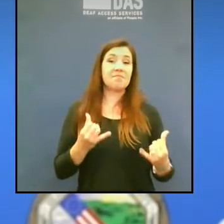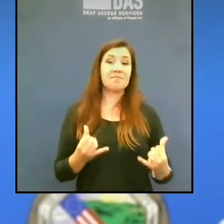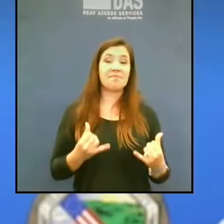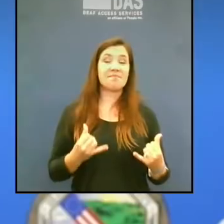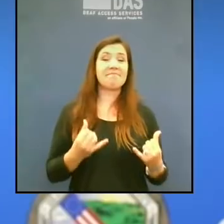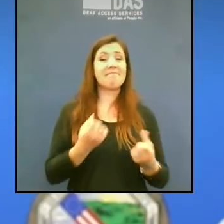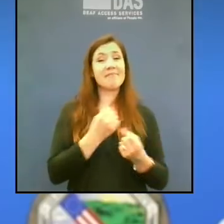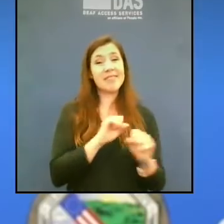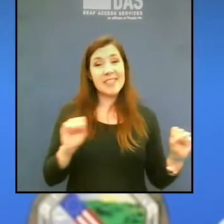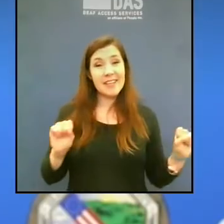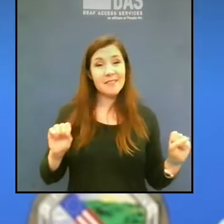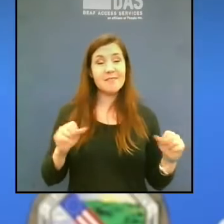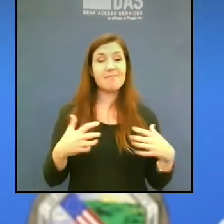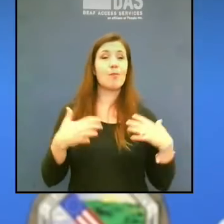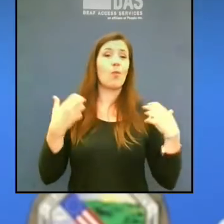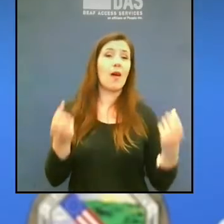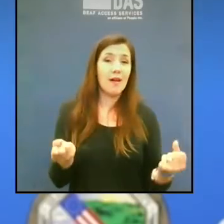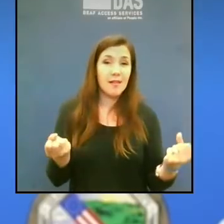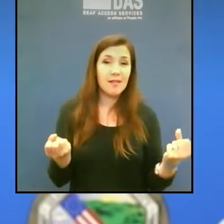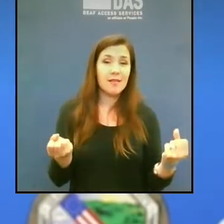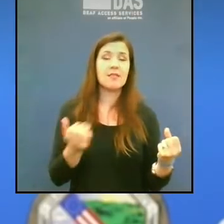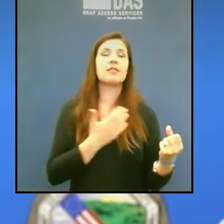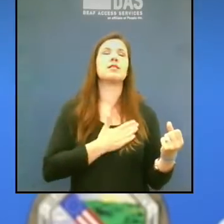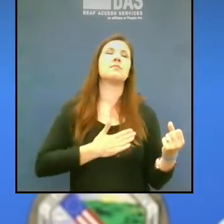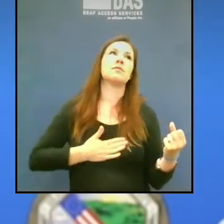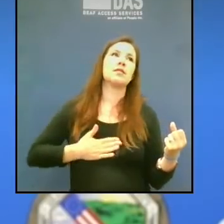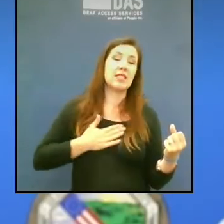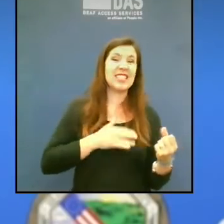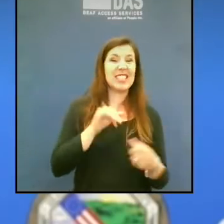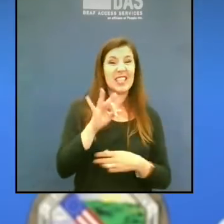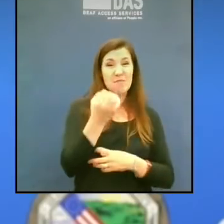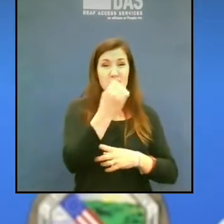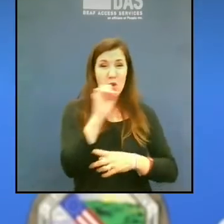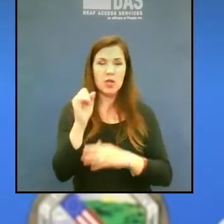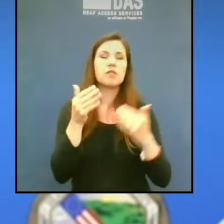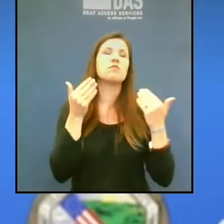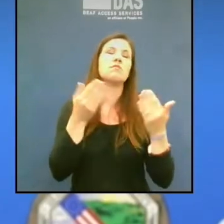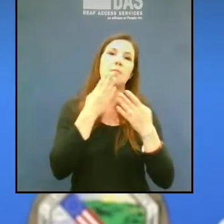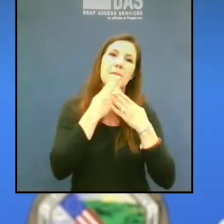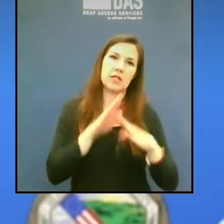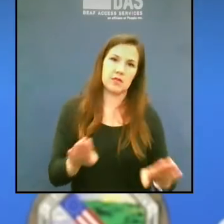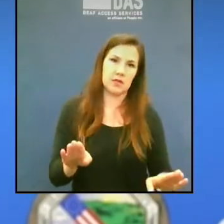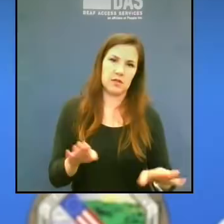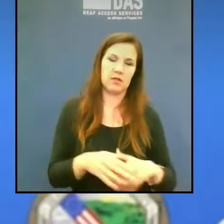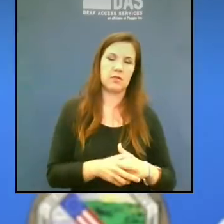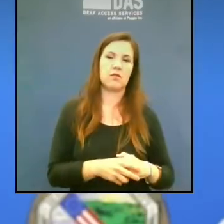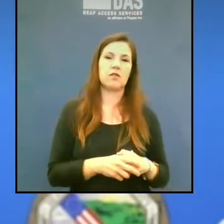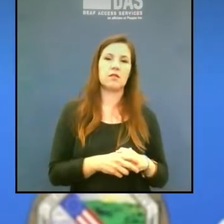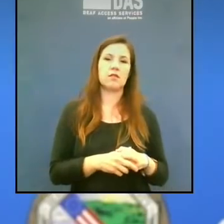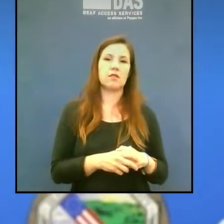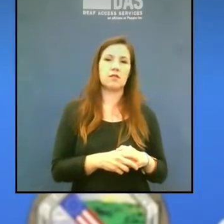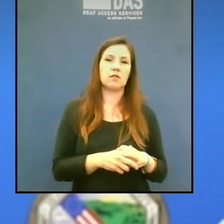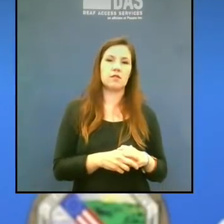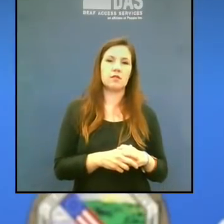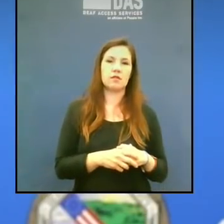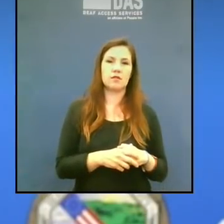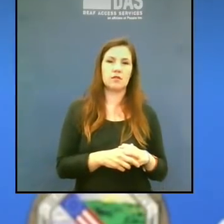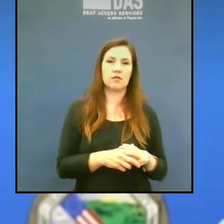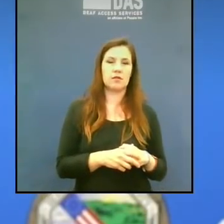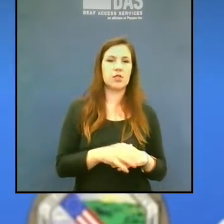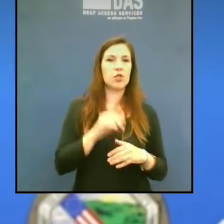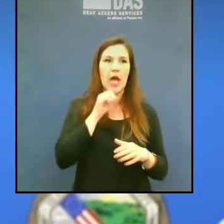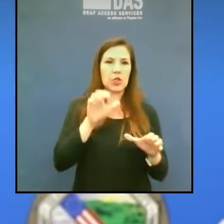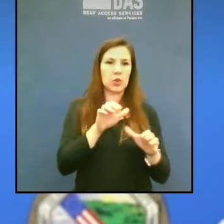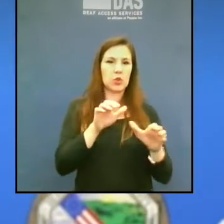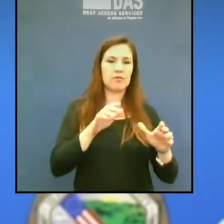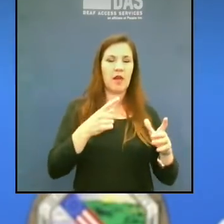be safe, be well. Please, if you're going to protest, protest peacefully. Do not engage in activity that, while you